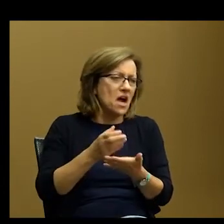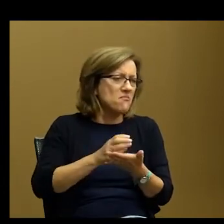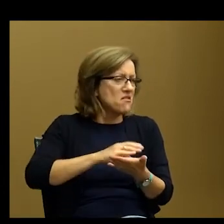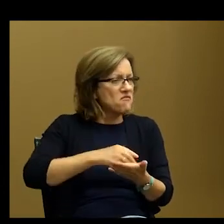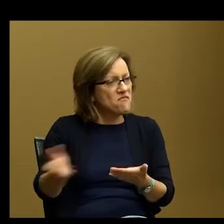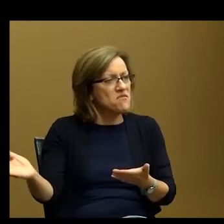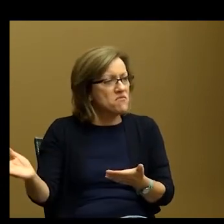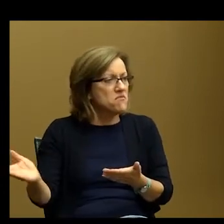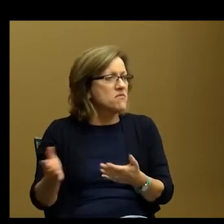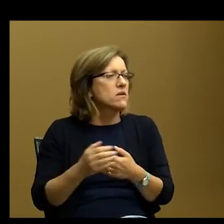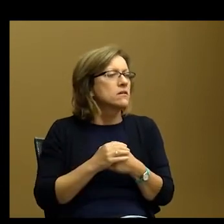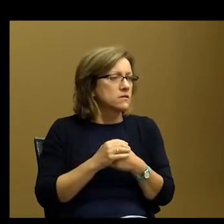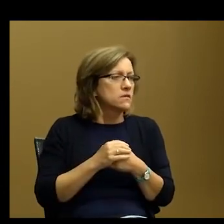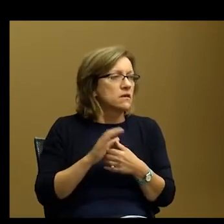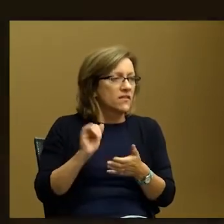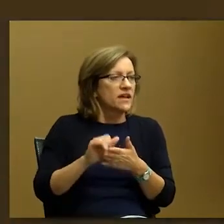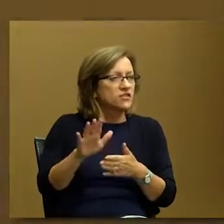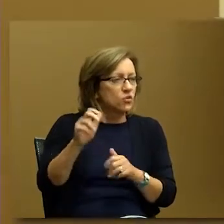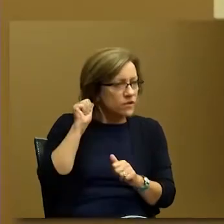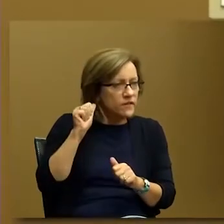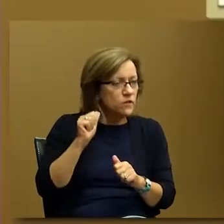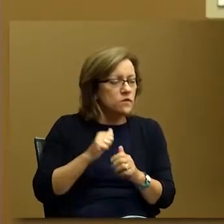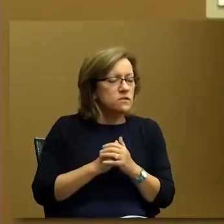things. That's where they're refusing.